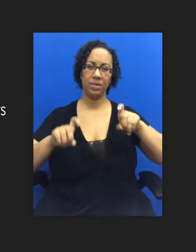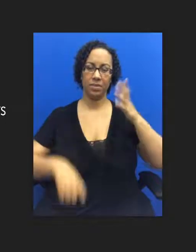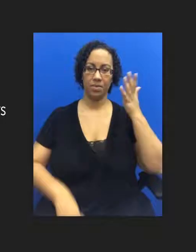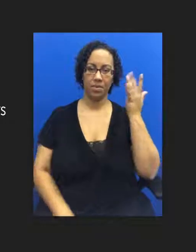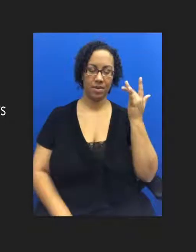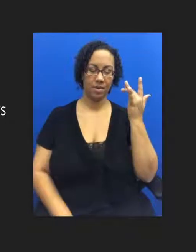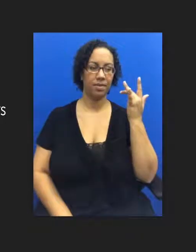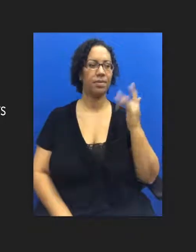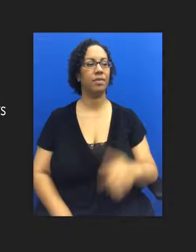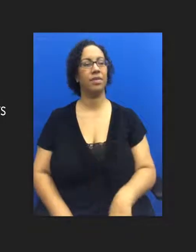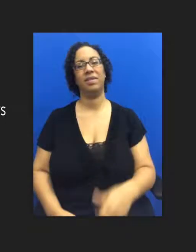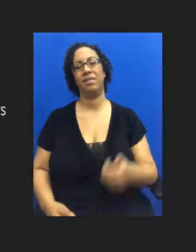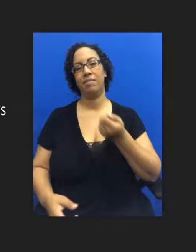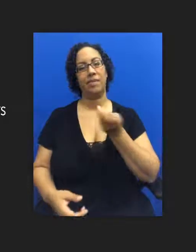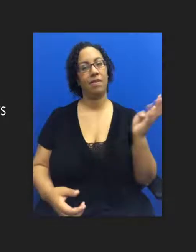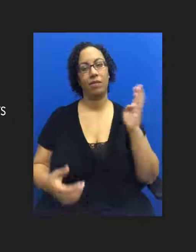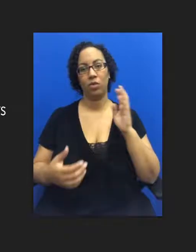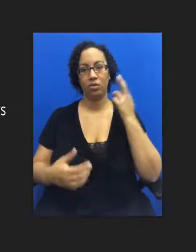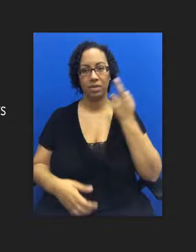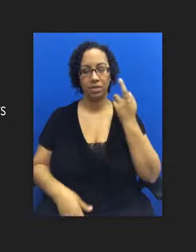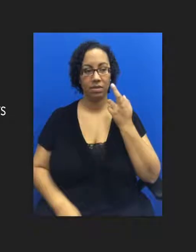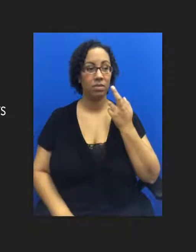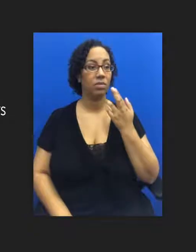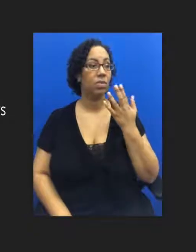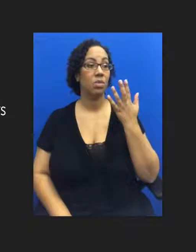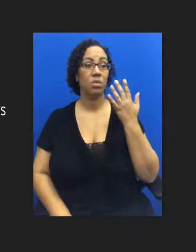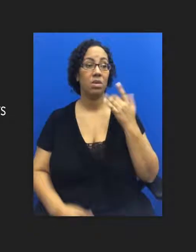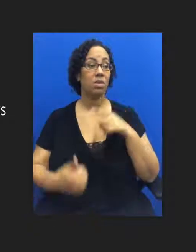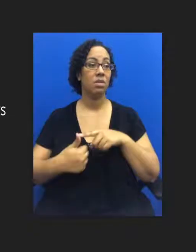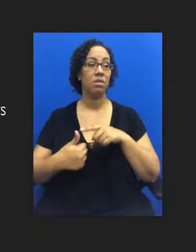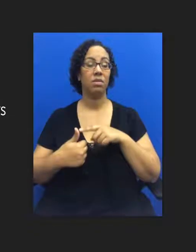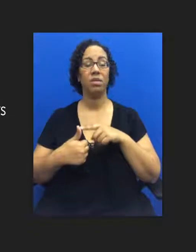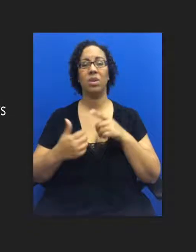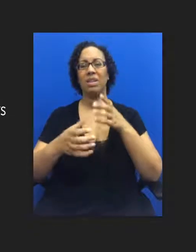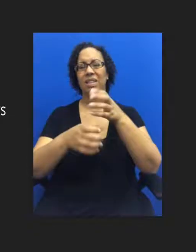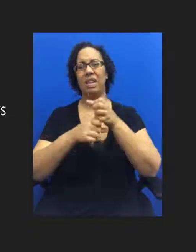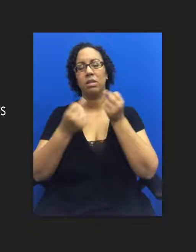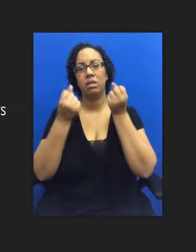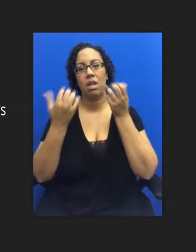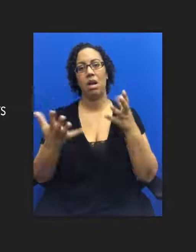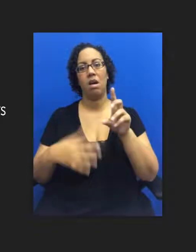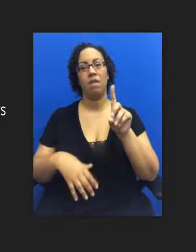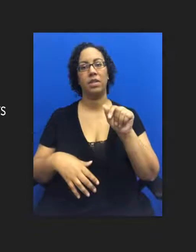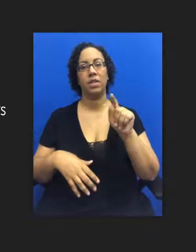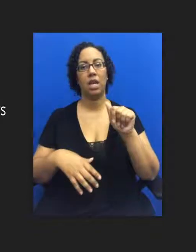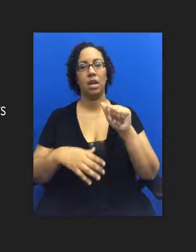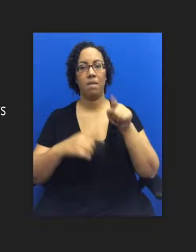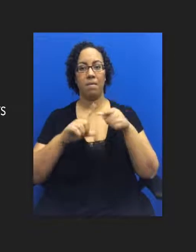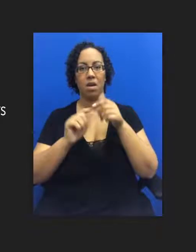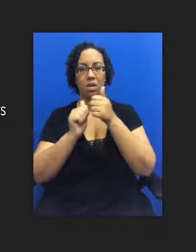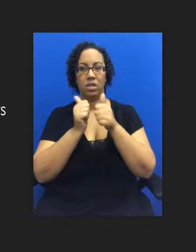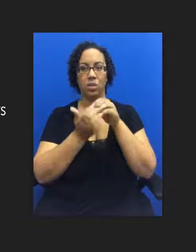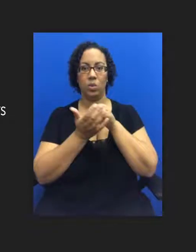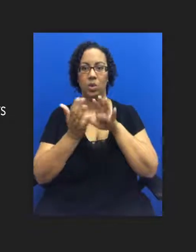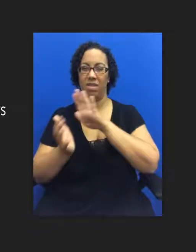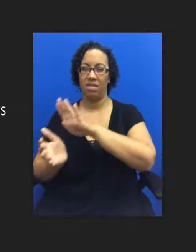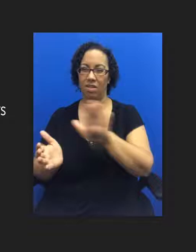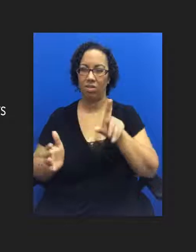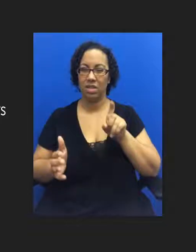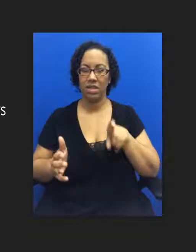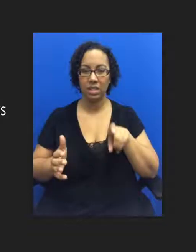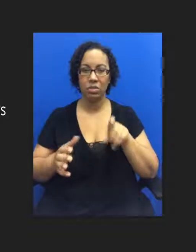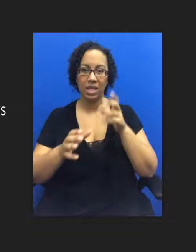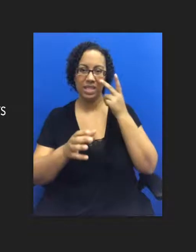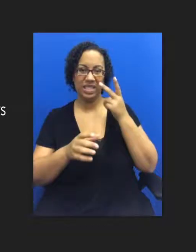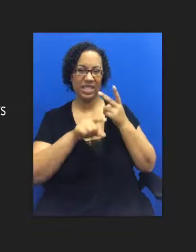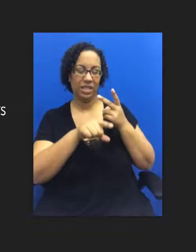does TSD choose to administer the MAP assessment? There are several reasons as to why. The map offers